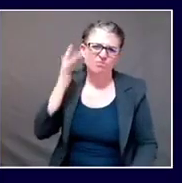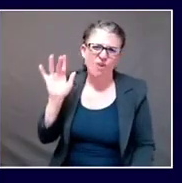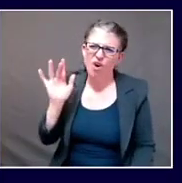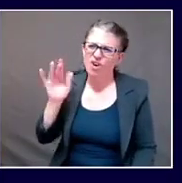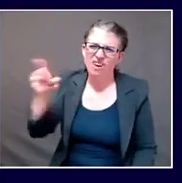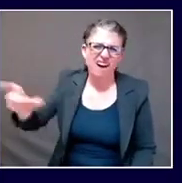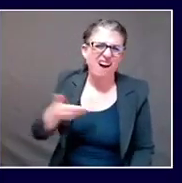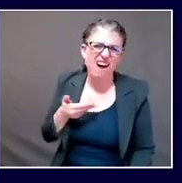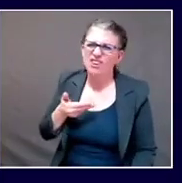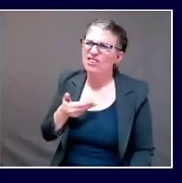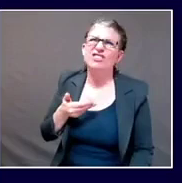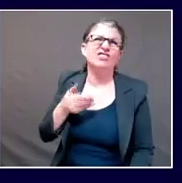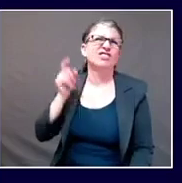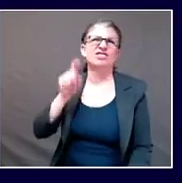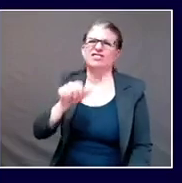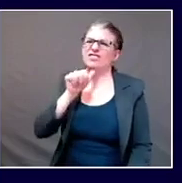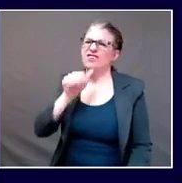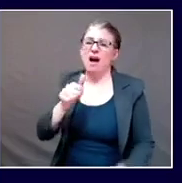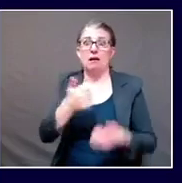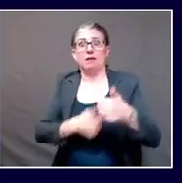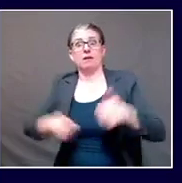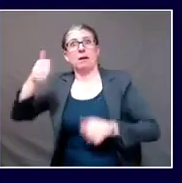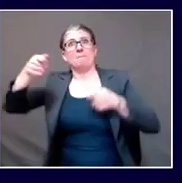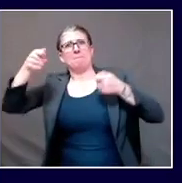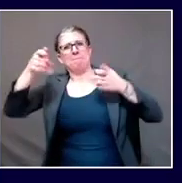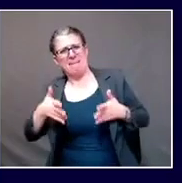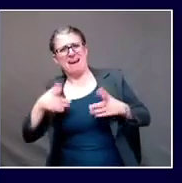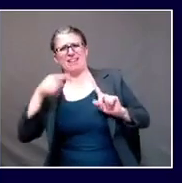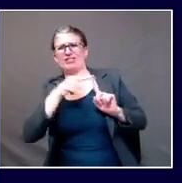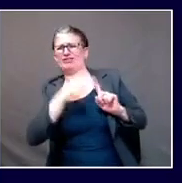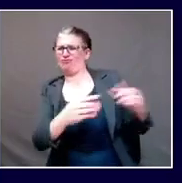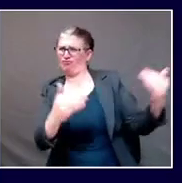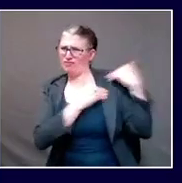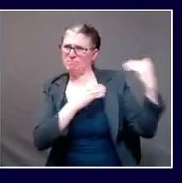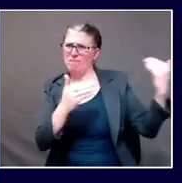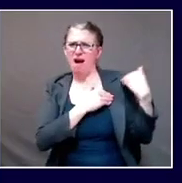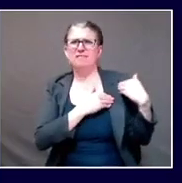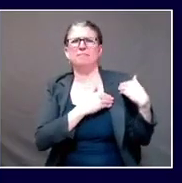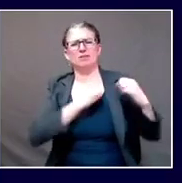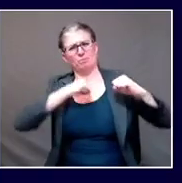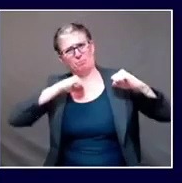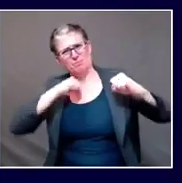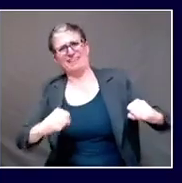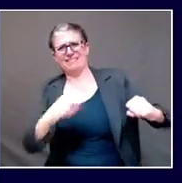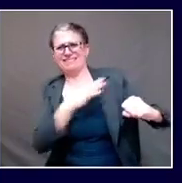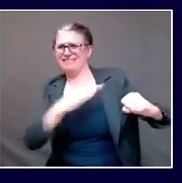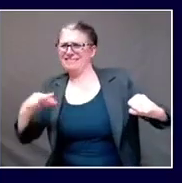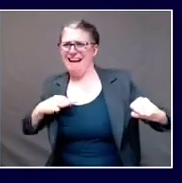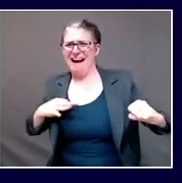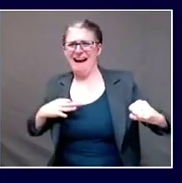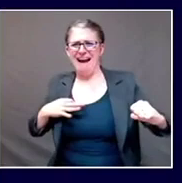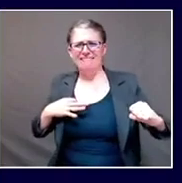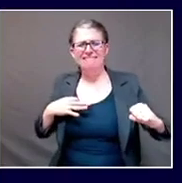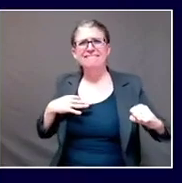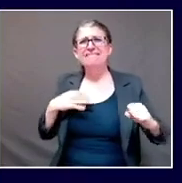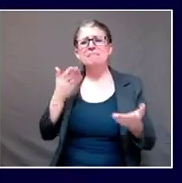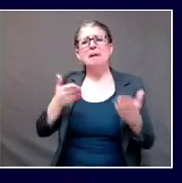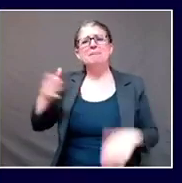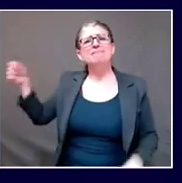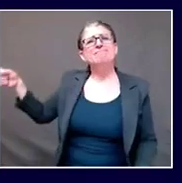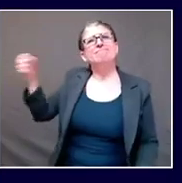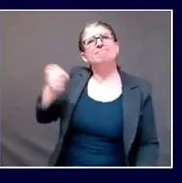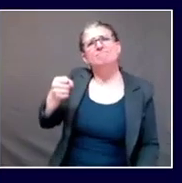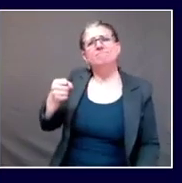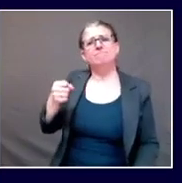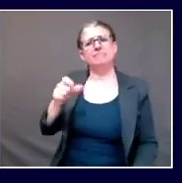big enough, a facility, maybe they can hire security to be there to help out. Uh, for that. And for a lot of reasons. And if it's a busy time